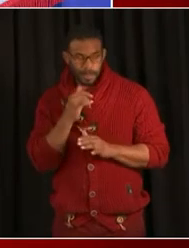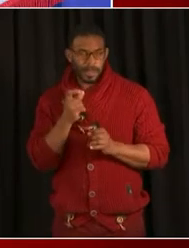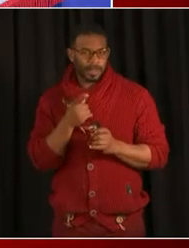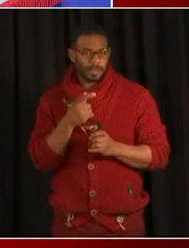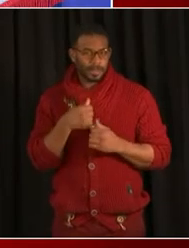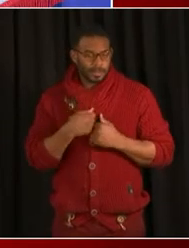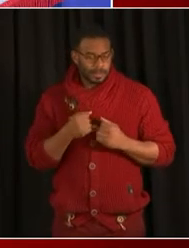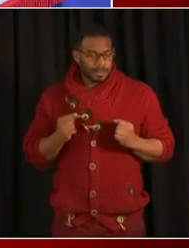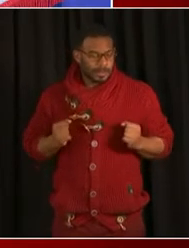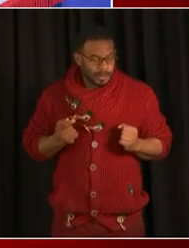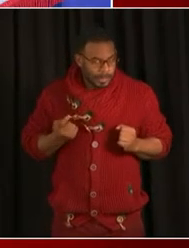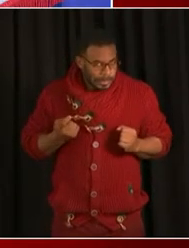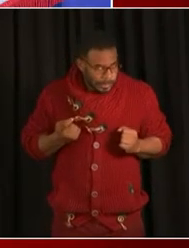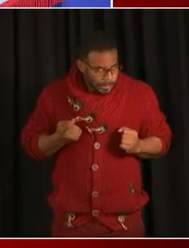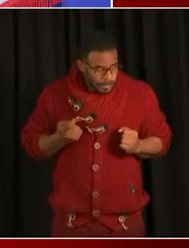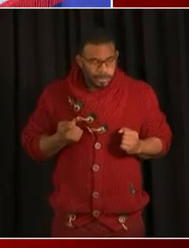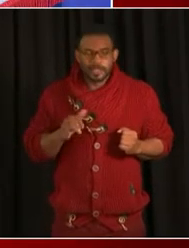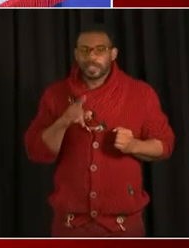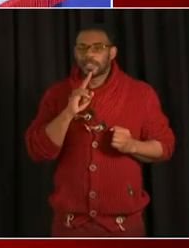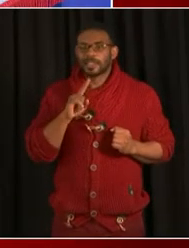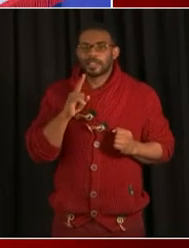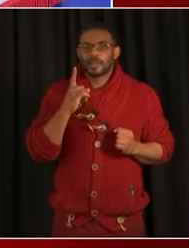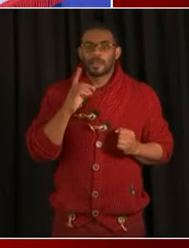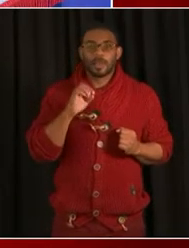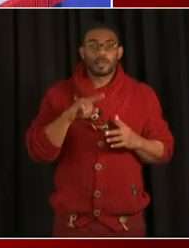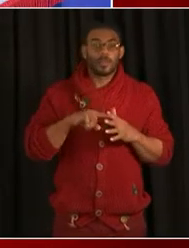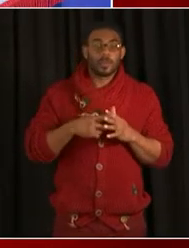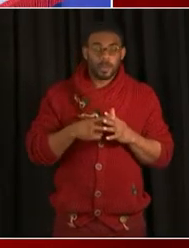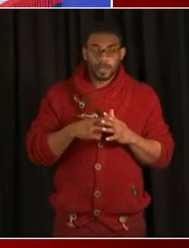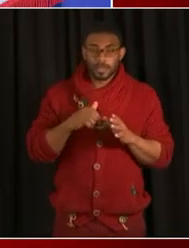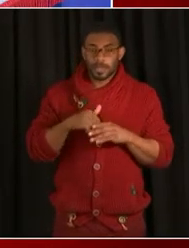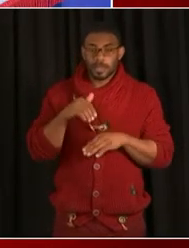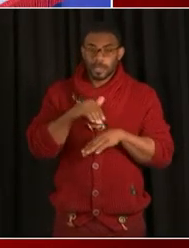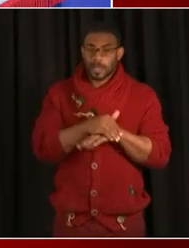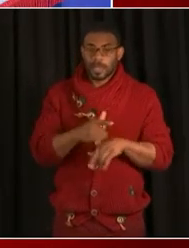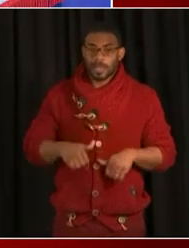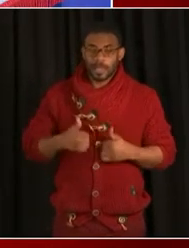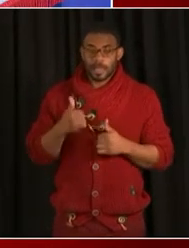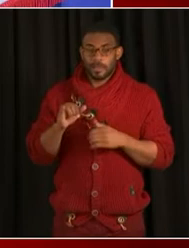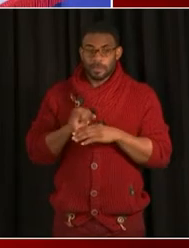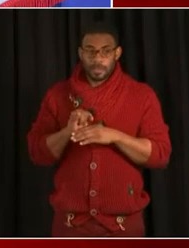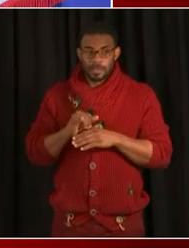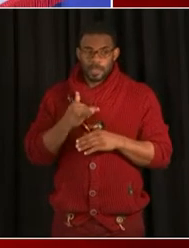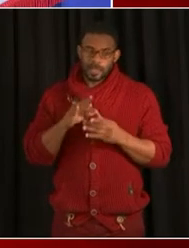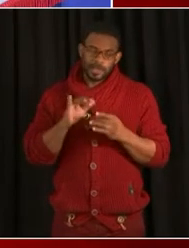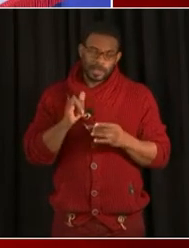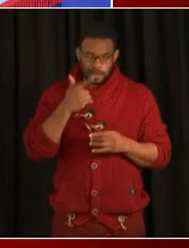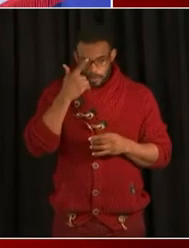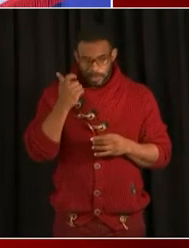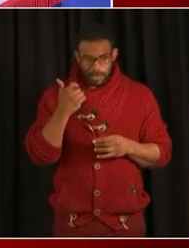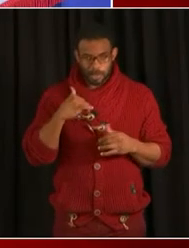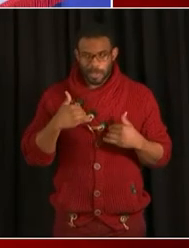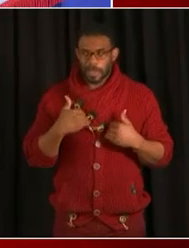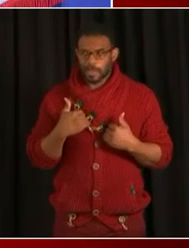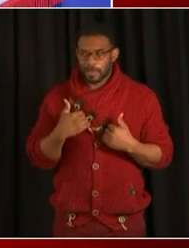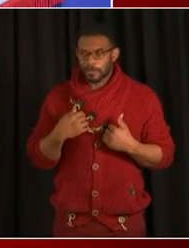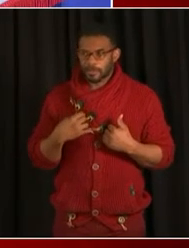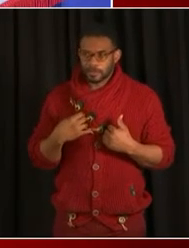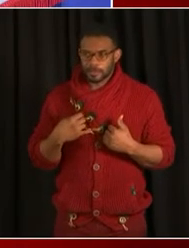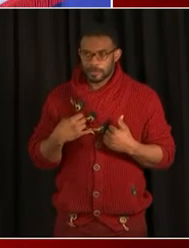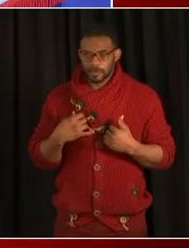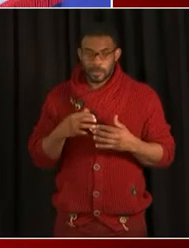to ask him to come out of his shell a little bit, and that is one of the originals in the nightlife industry. I say that because we have